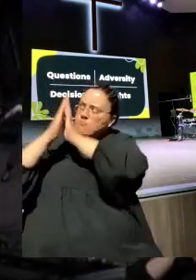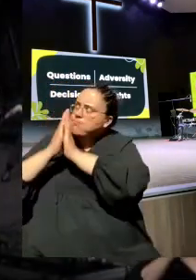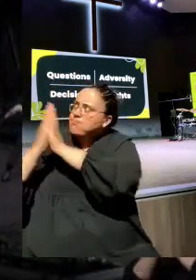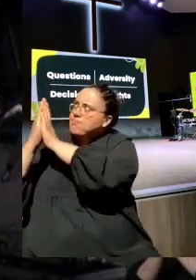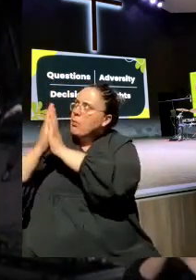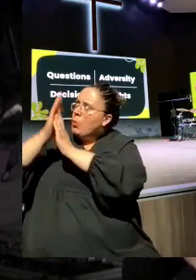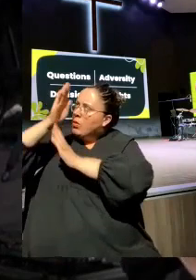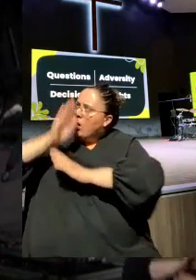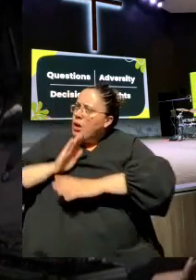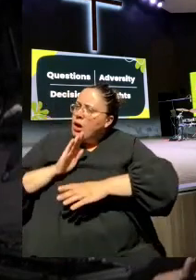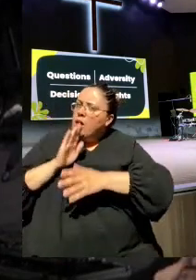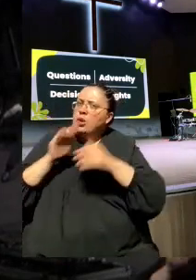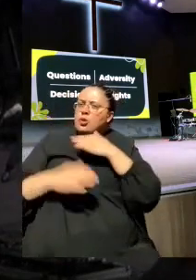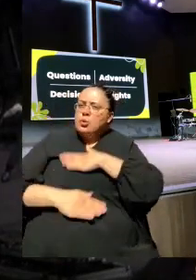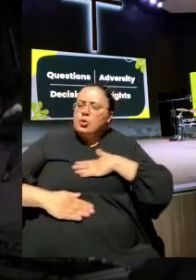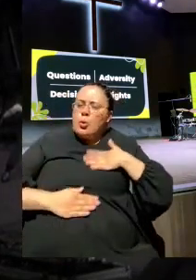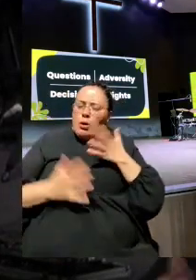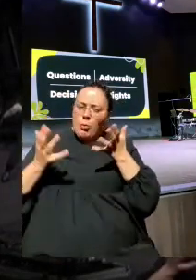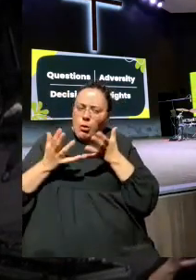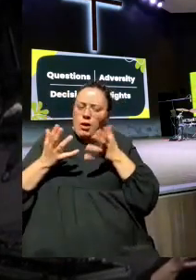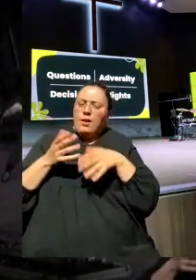same delights in the world around them.